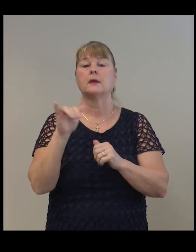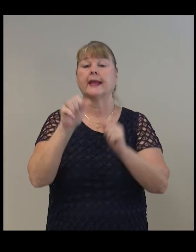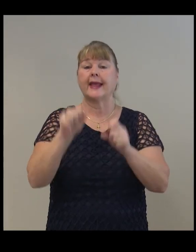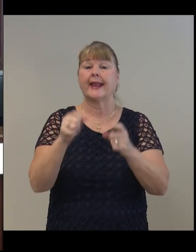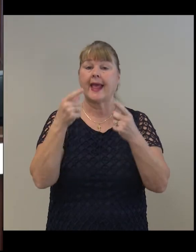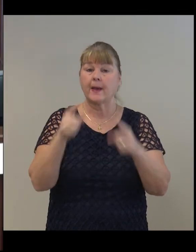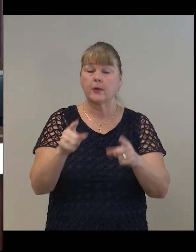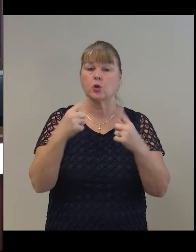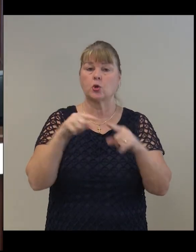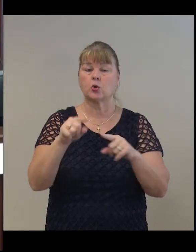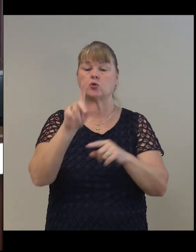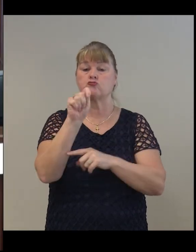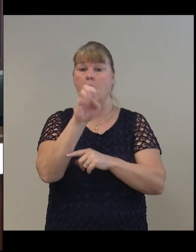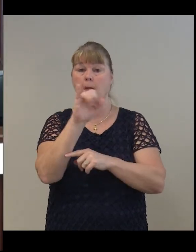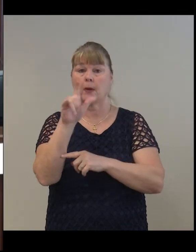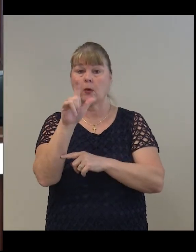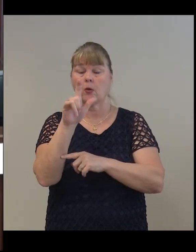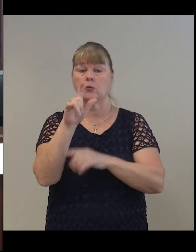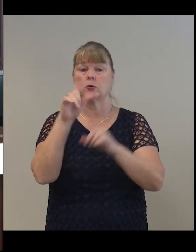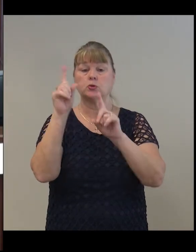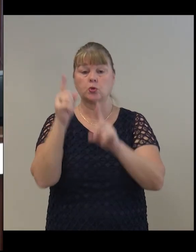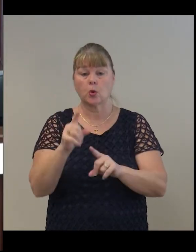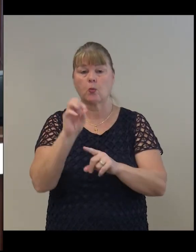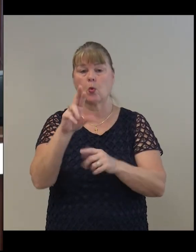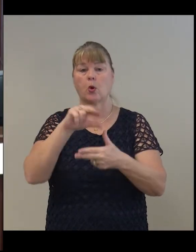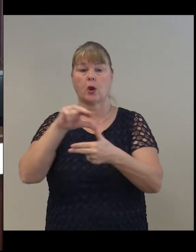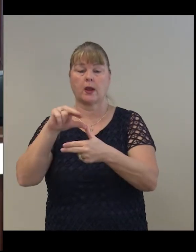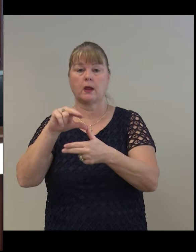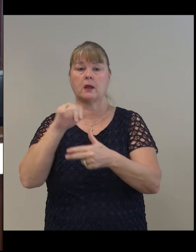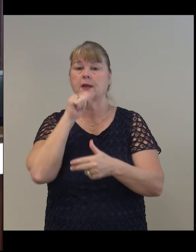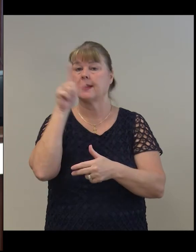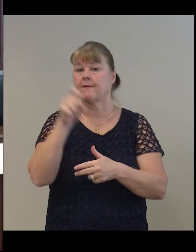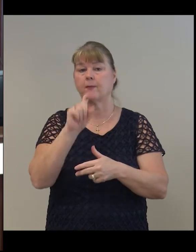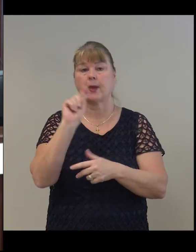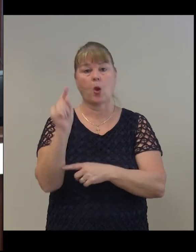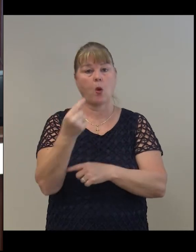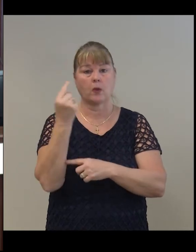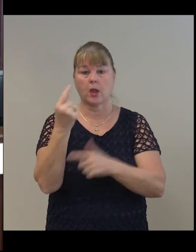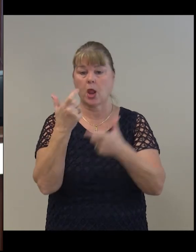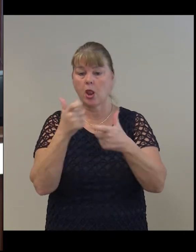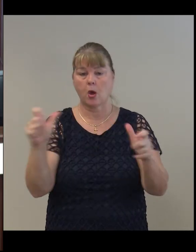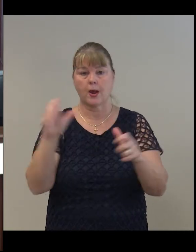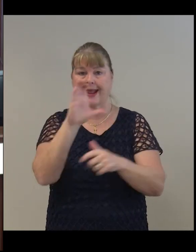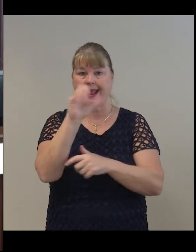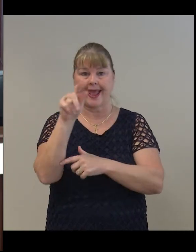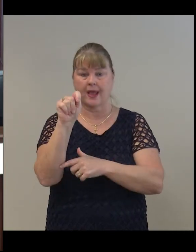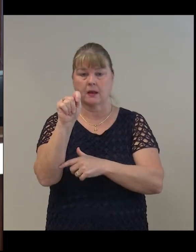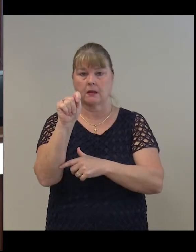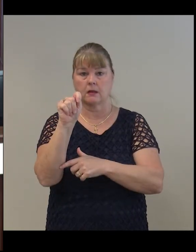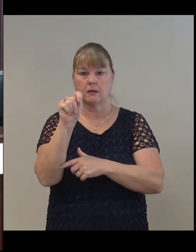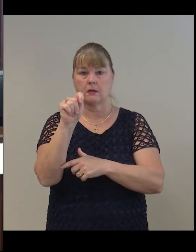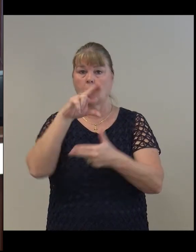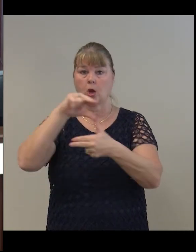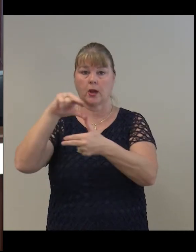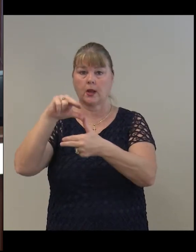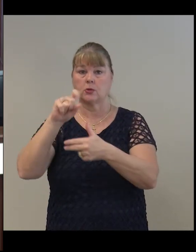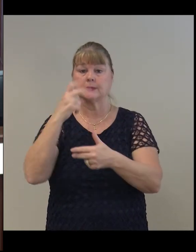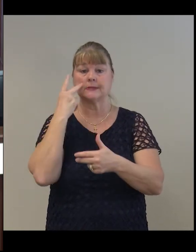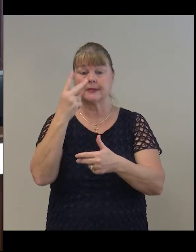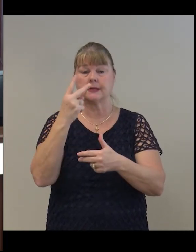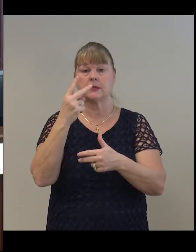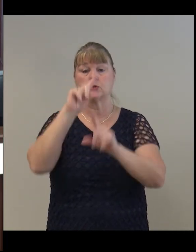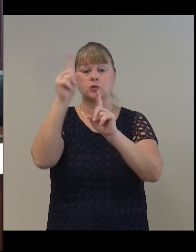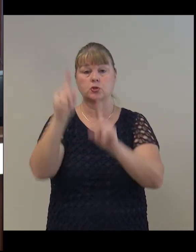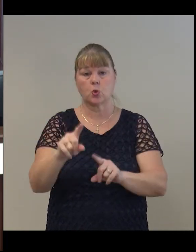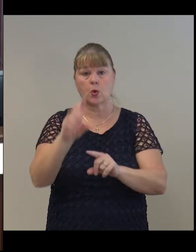during a tropical storm or a hurricane. It doesn't have to just be a large category hurricane to see storm surge within our